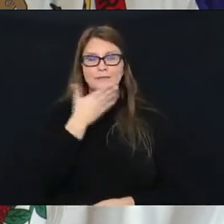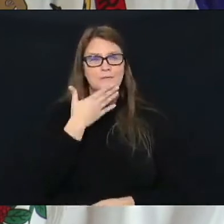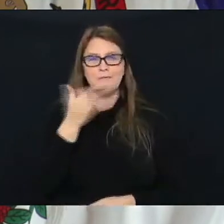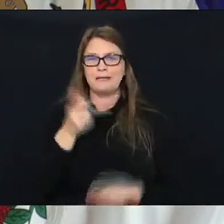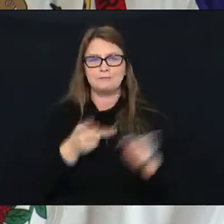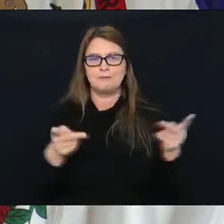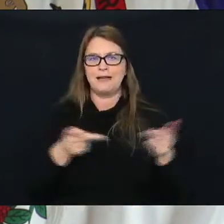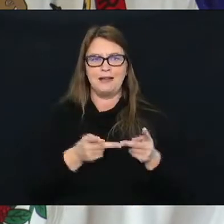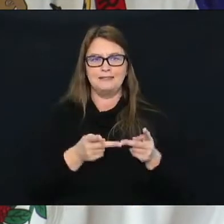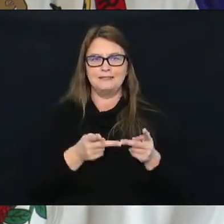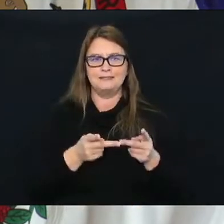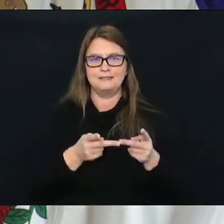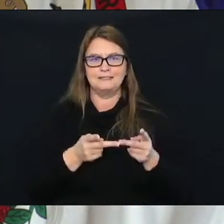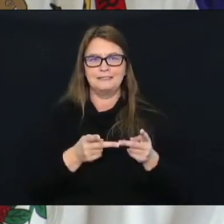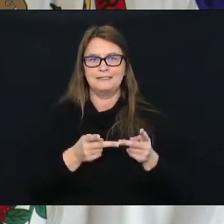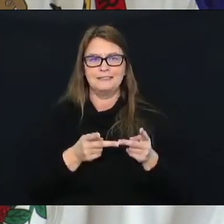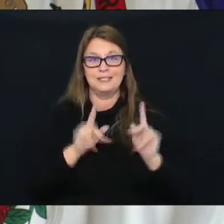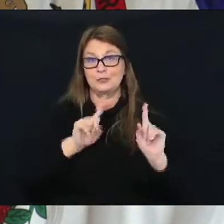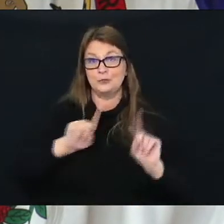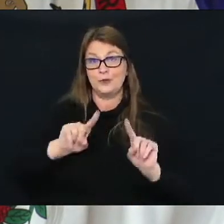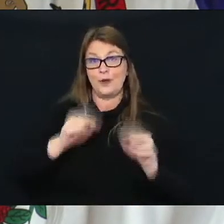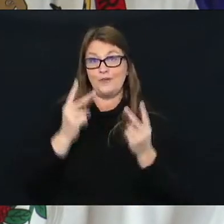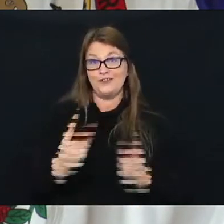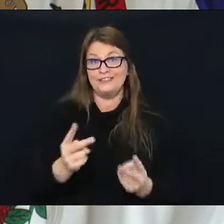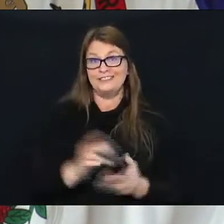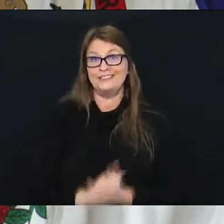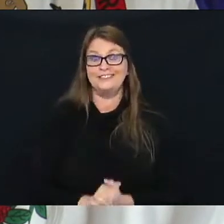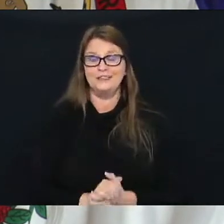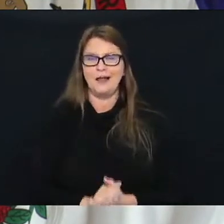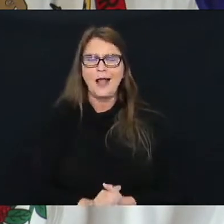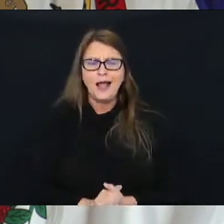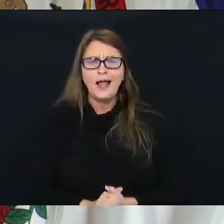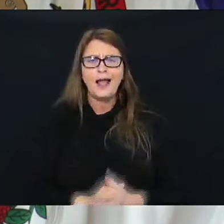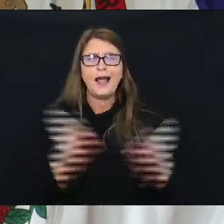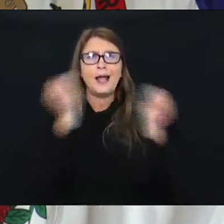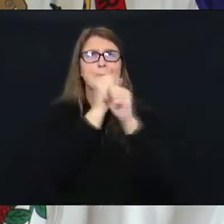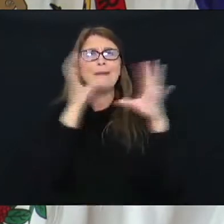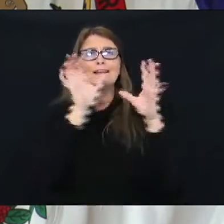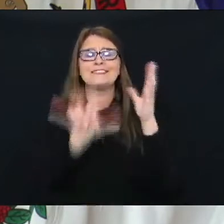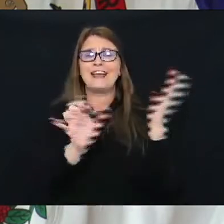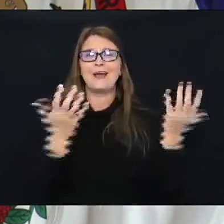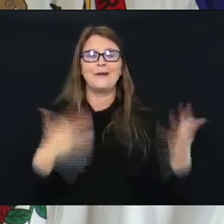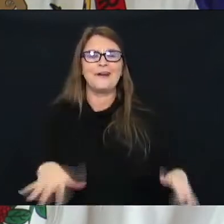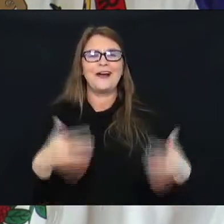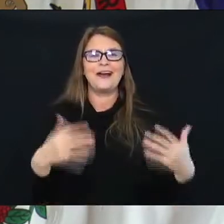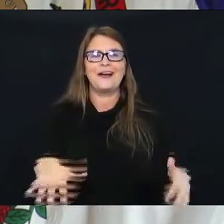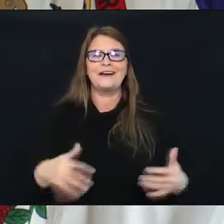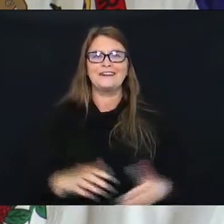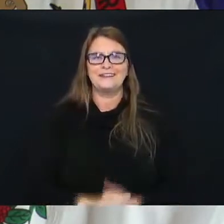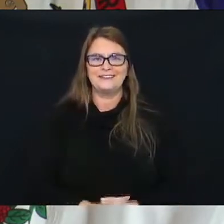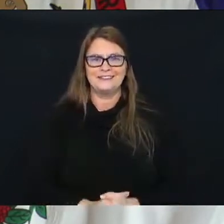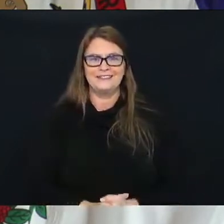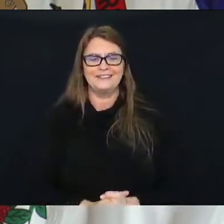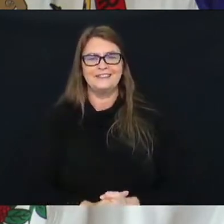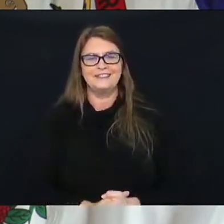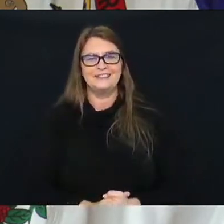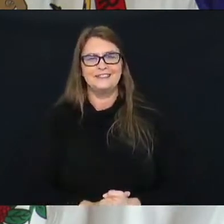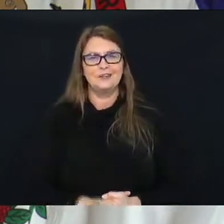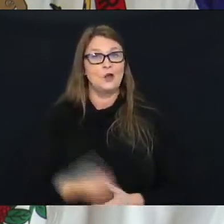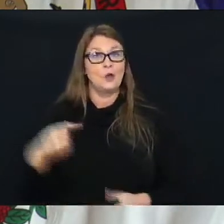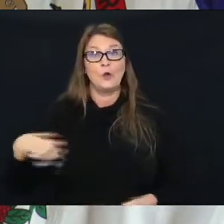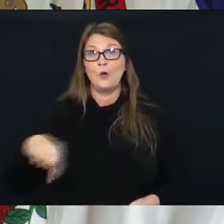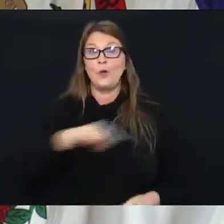destination. West Virginia, can you imagine? All we did is